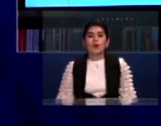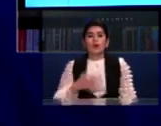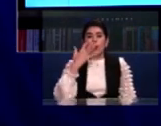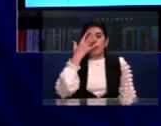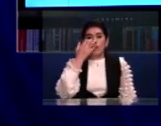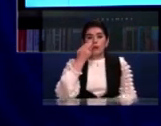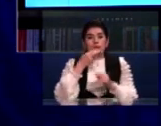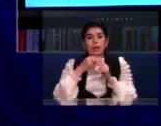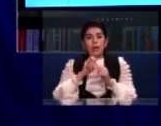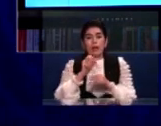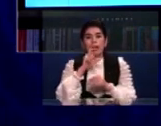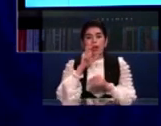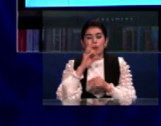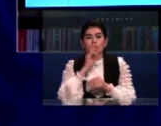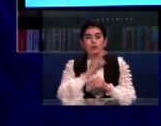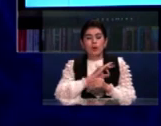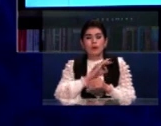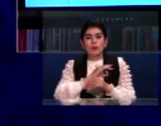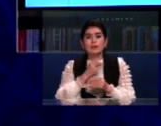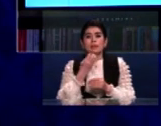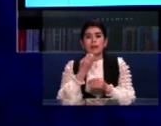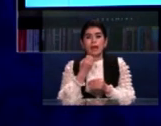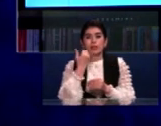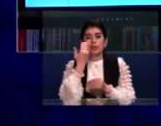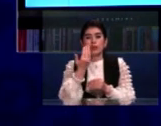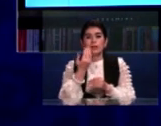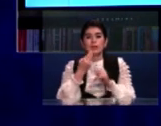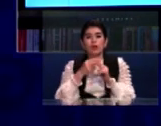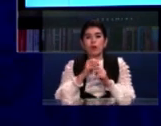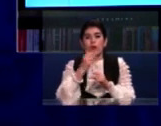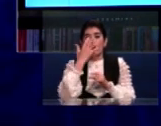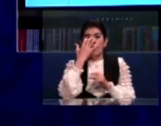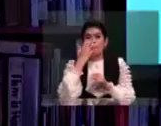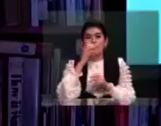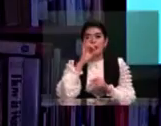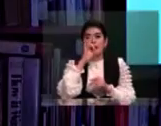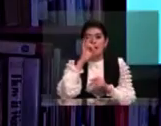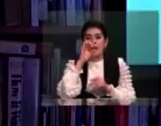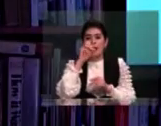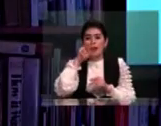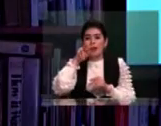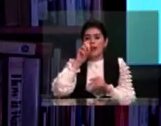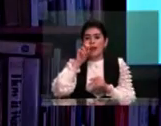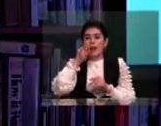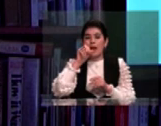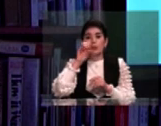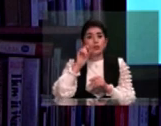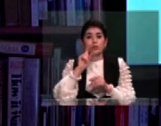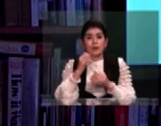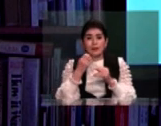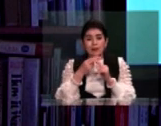Fotoelement yordamida ishlovchi qurilmalardan yana biri bu fotorelelardir. Fotorele